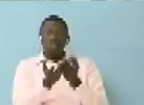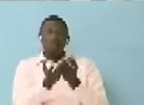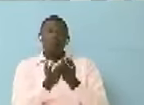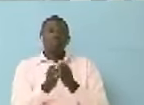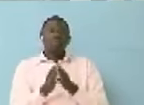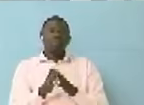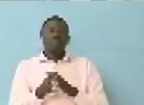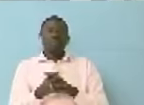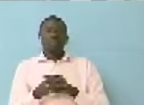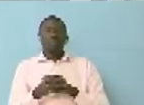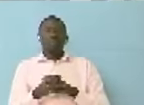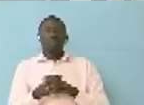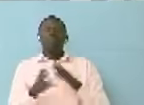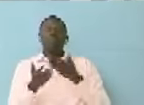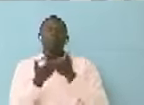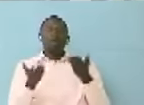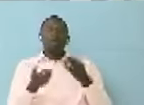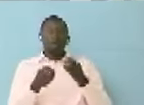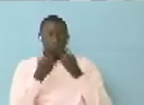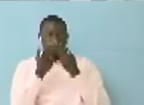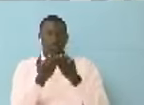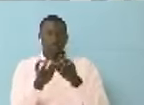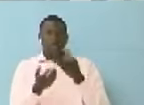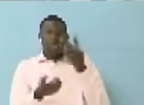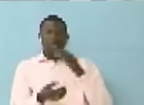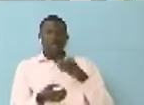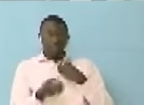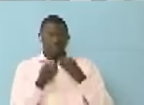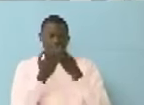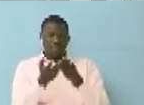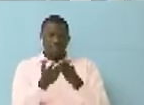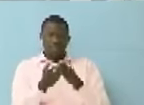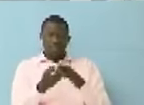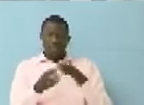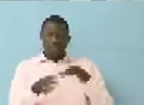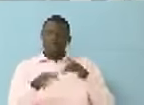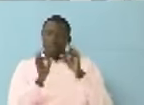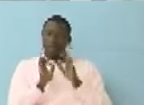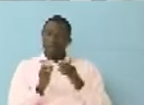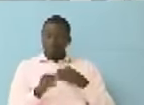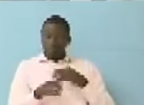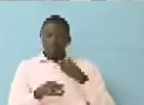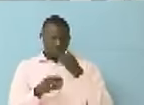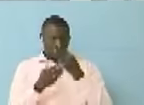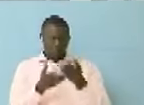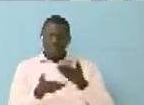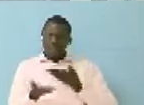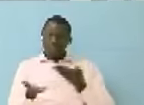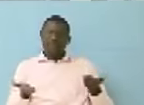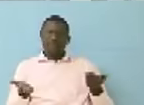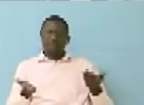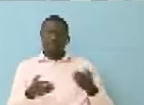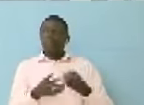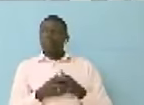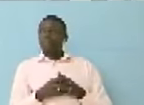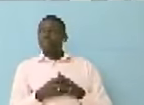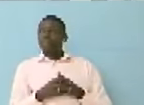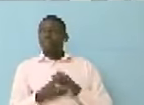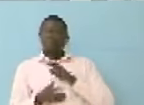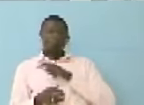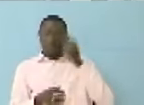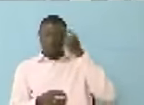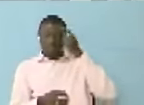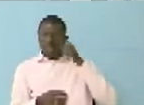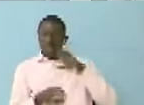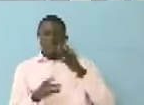But that was why I said, if I said it, then take it that I said it. I don't think there's